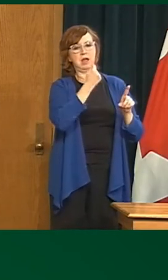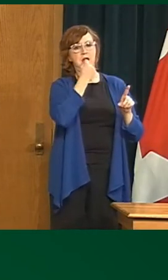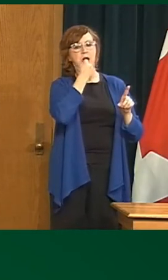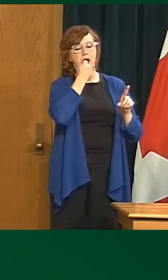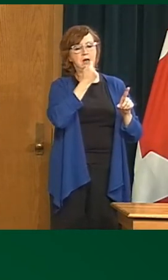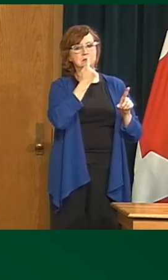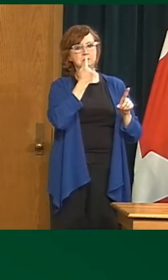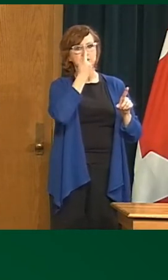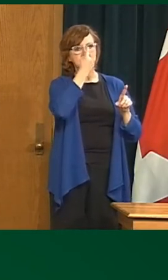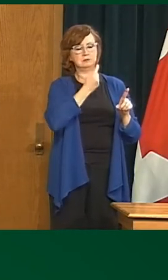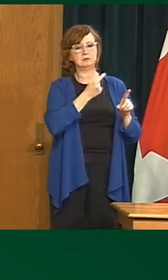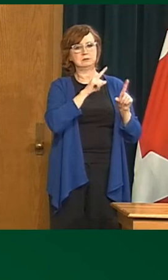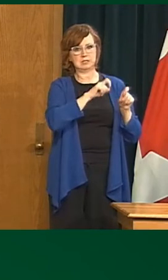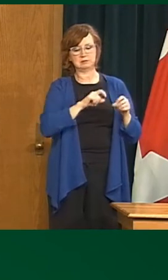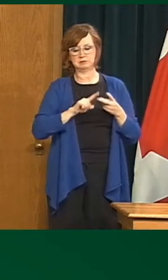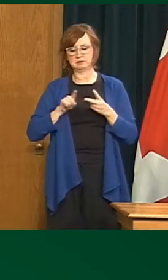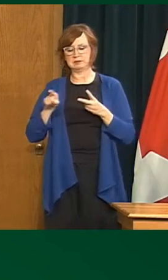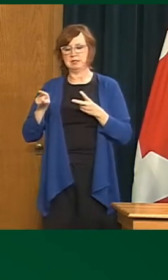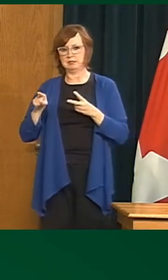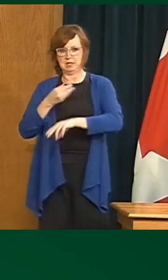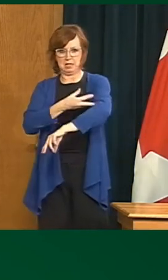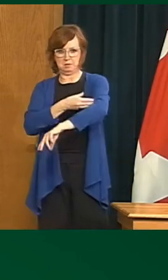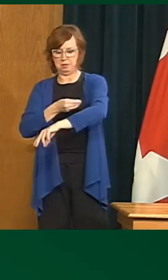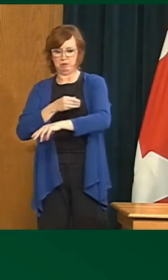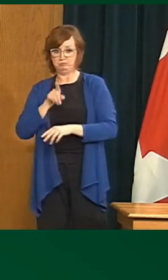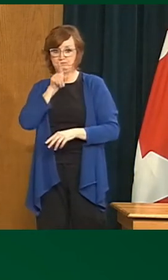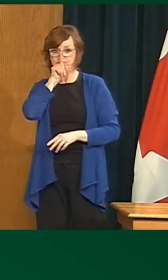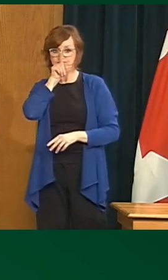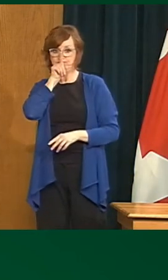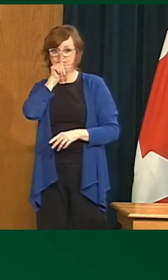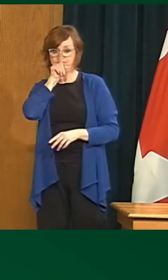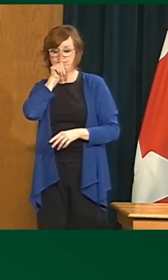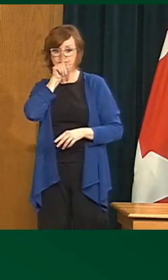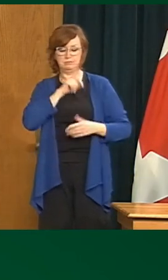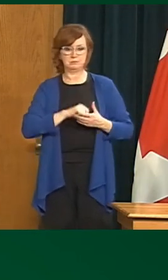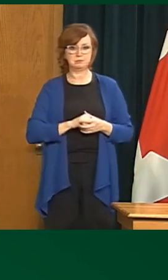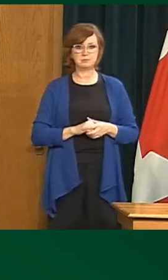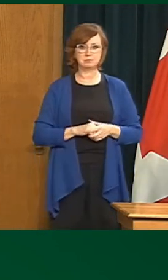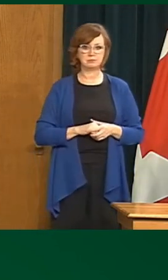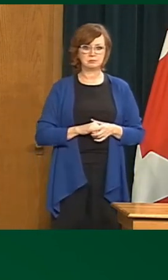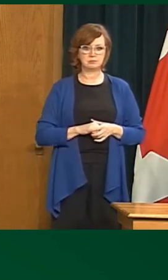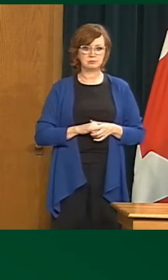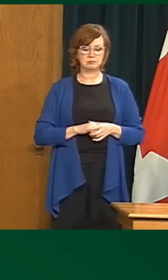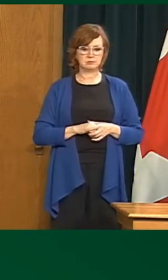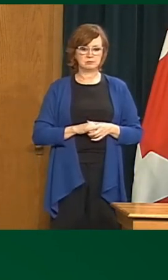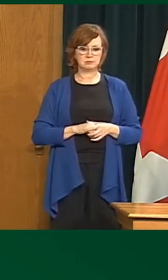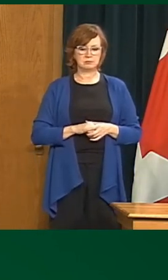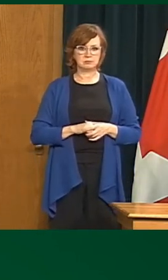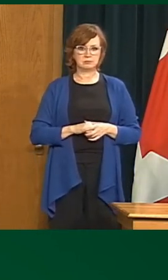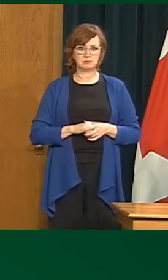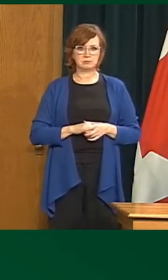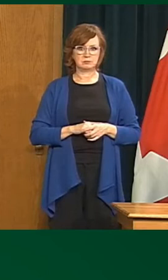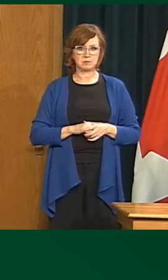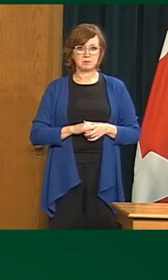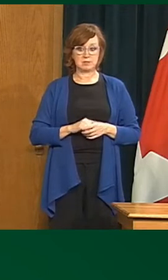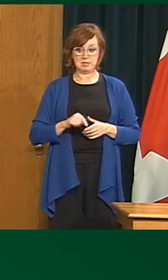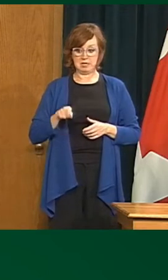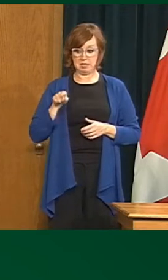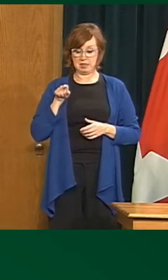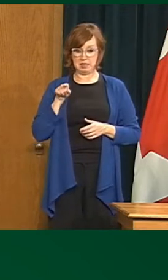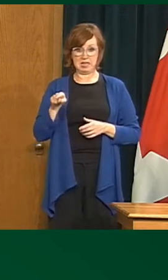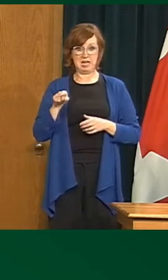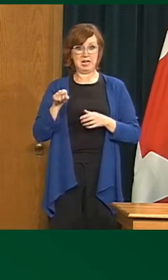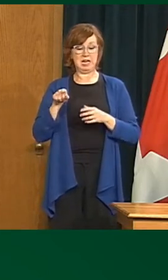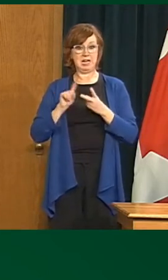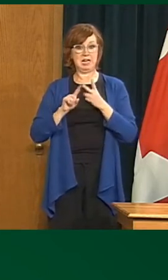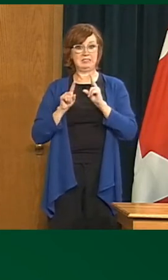the past. And of course, the big answer is that how much of a protection does prior infection give you? That's a question that to which